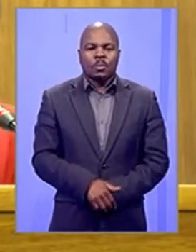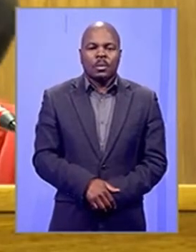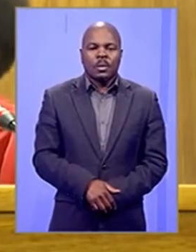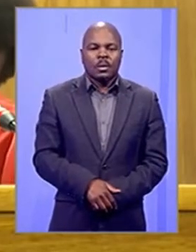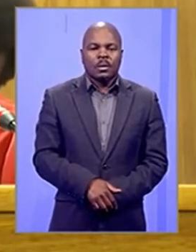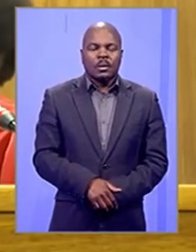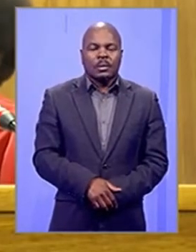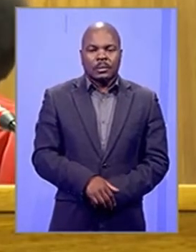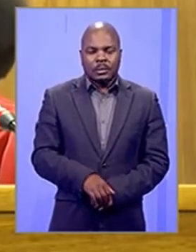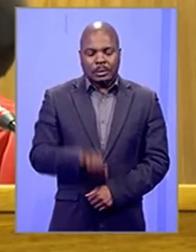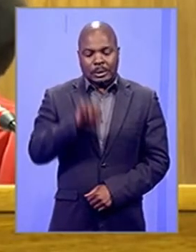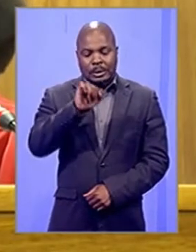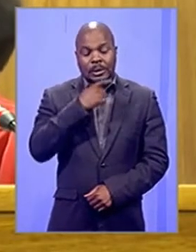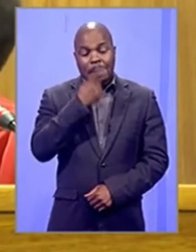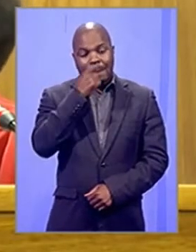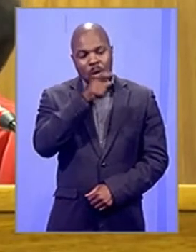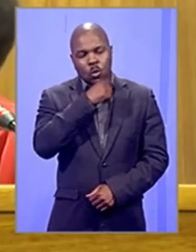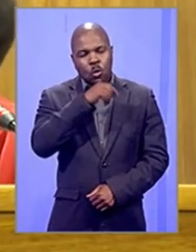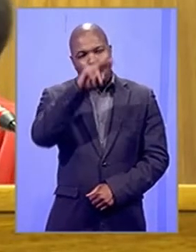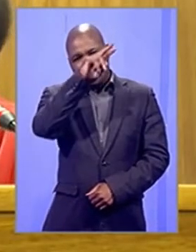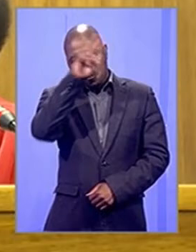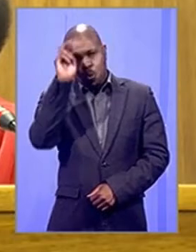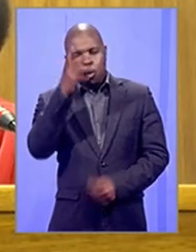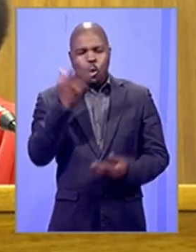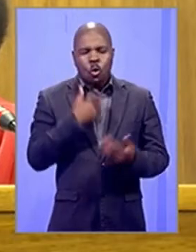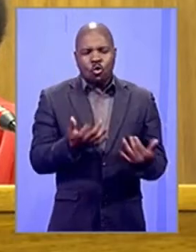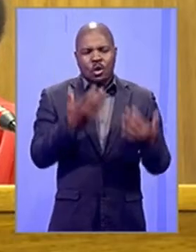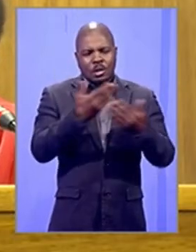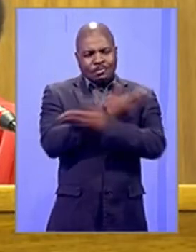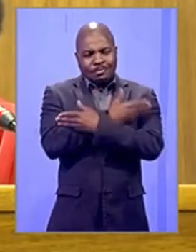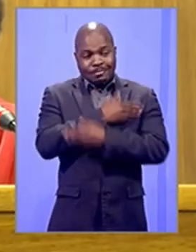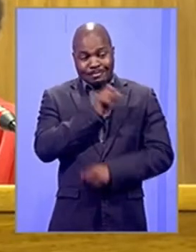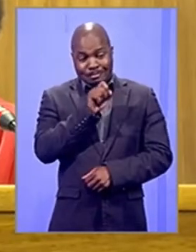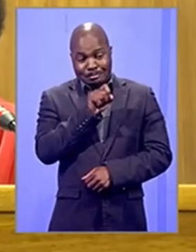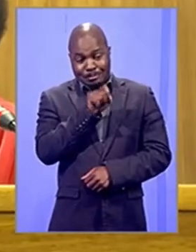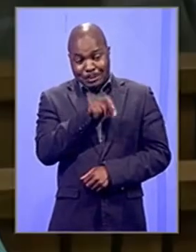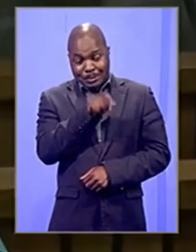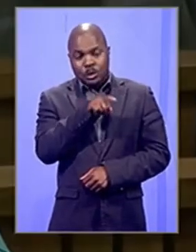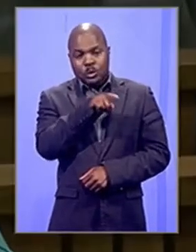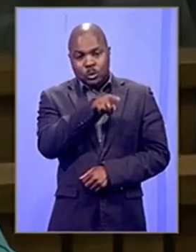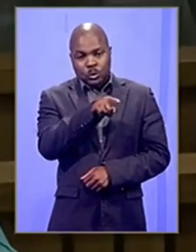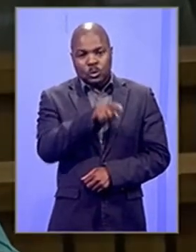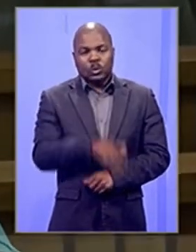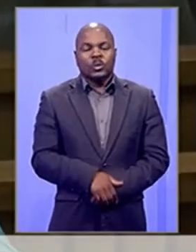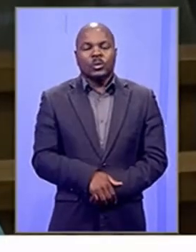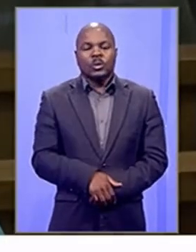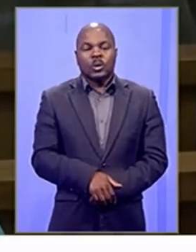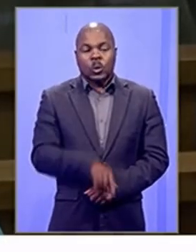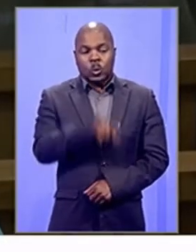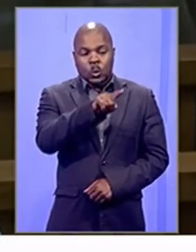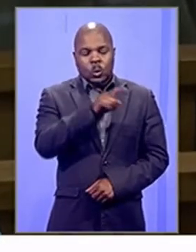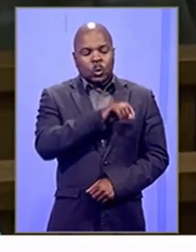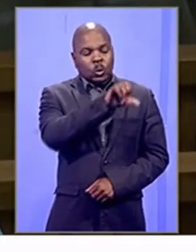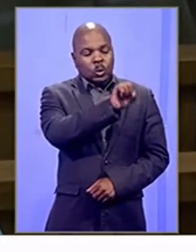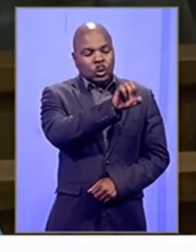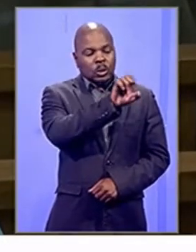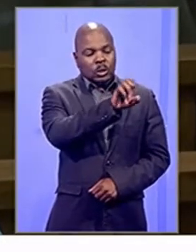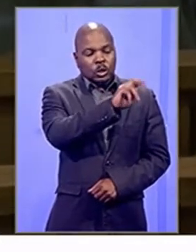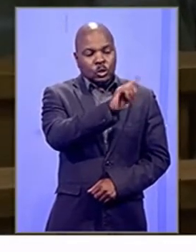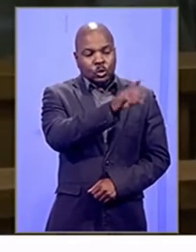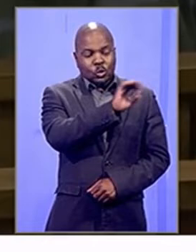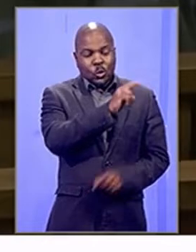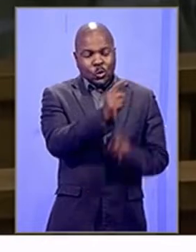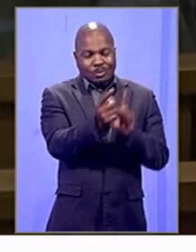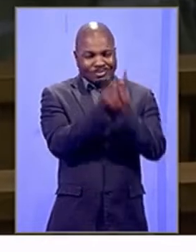Yes, this man with the blue t-shirt or green. He is the one that was held by Senzo. Sorry?